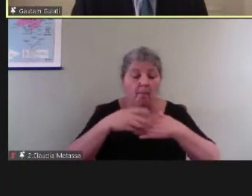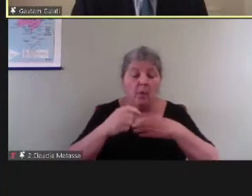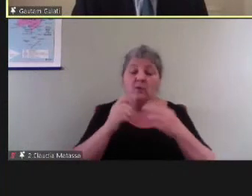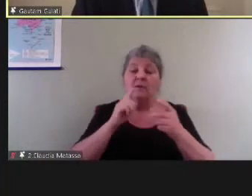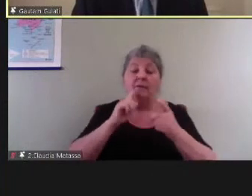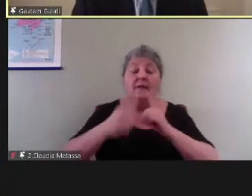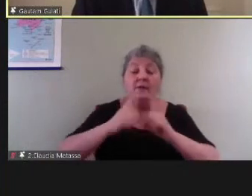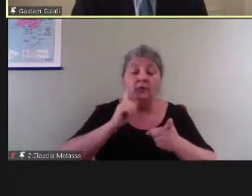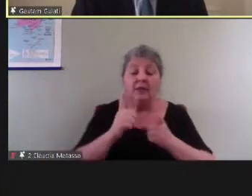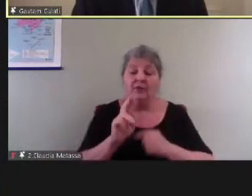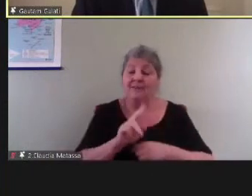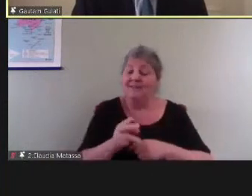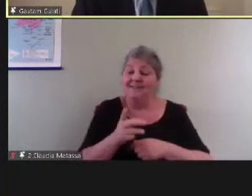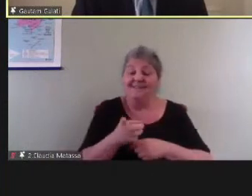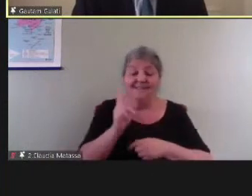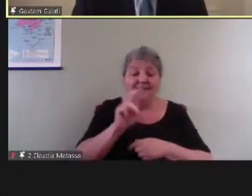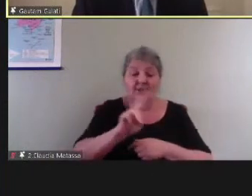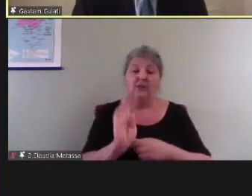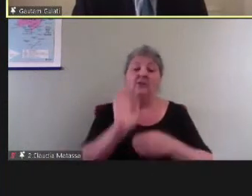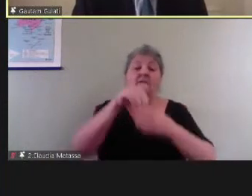didn't involve appropriate adults.